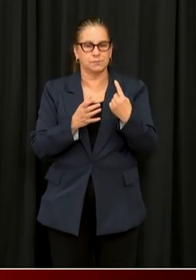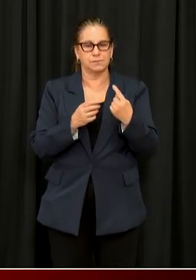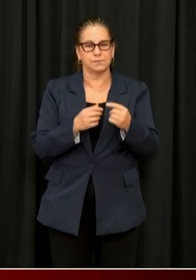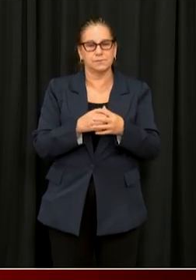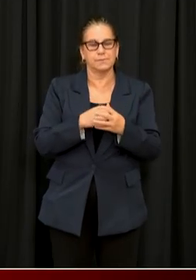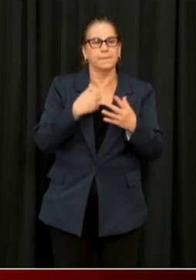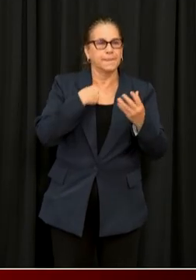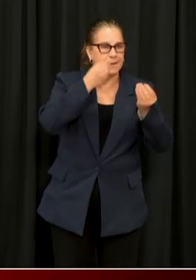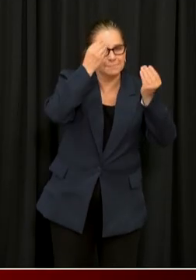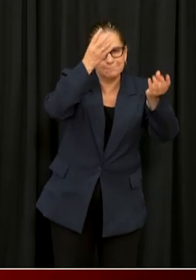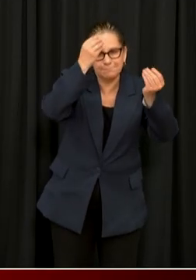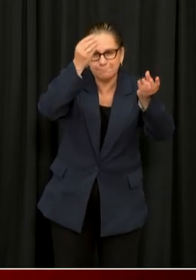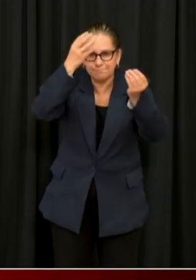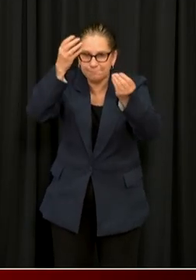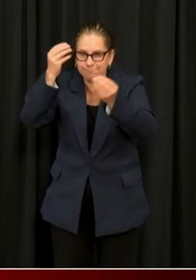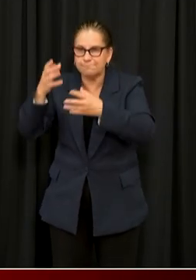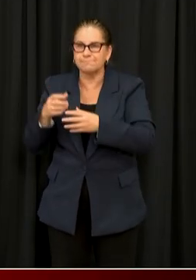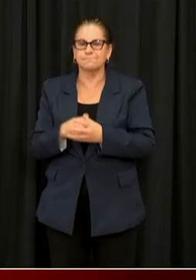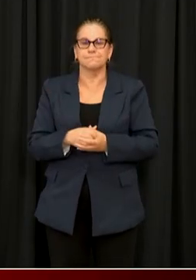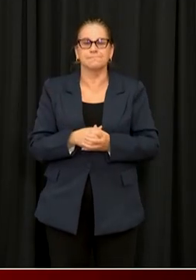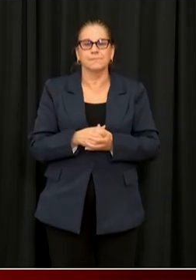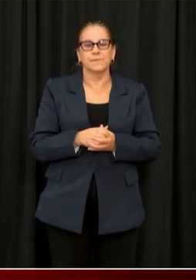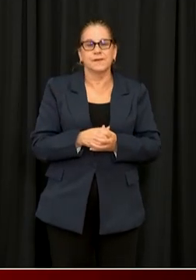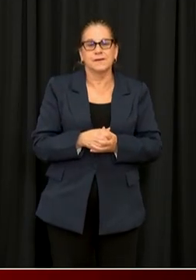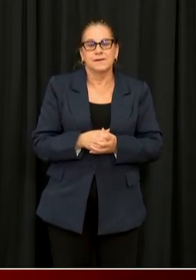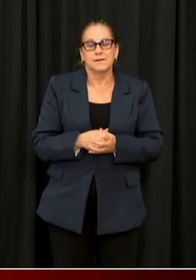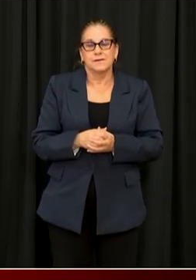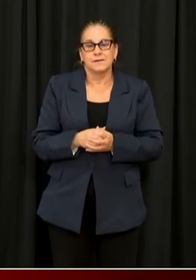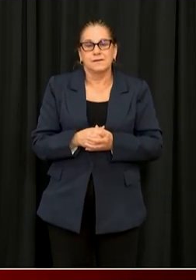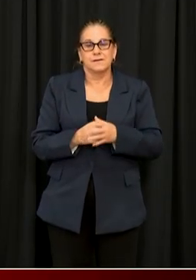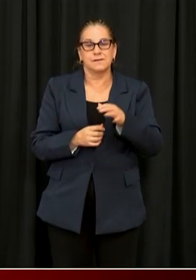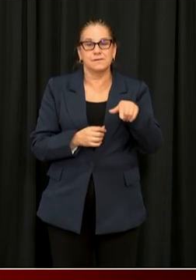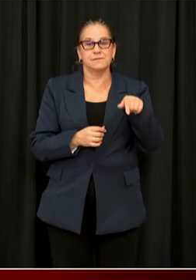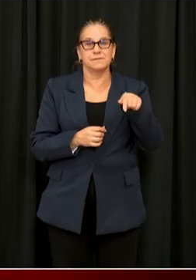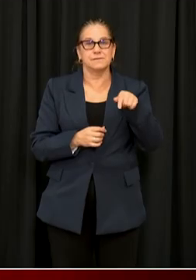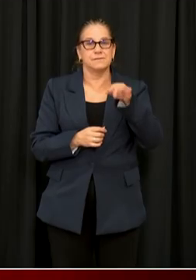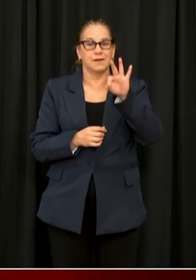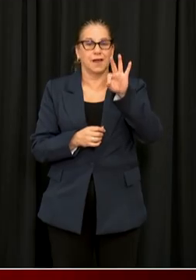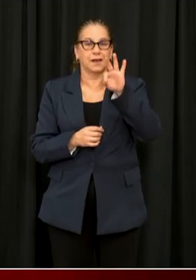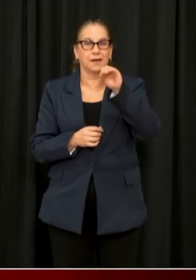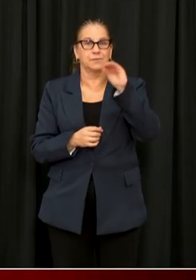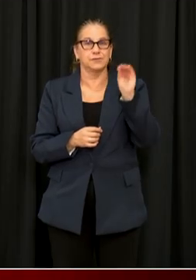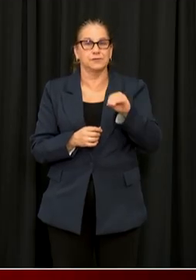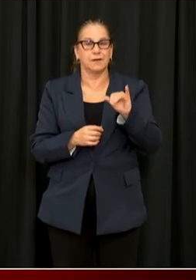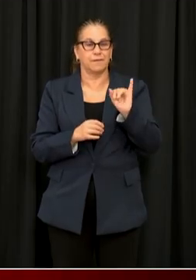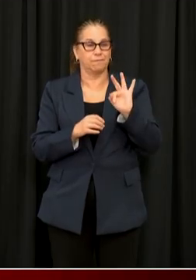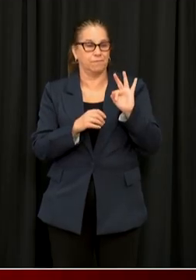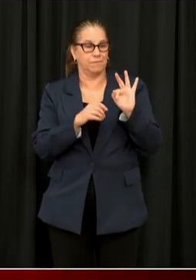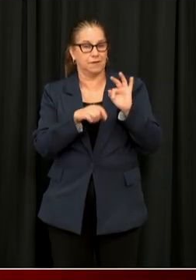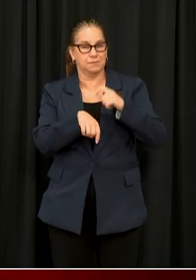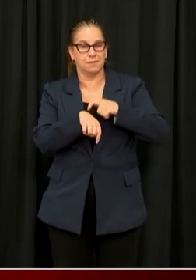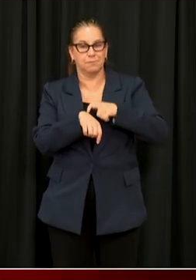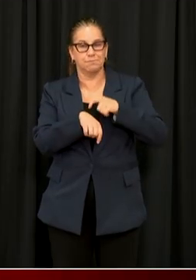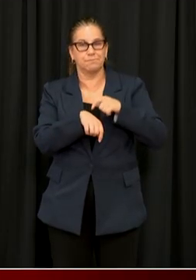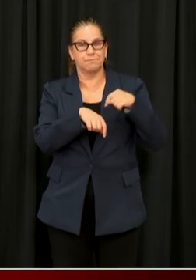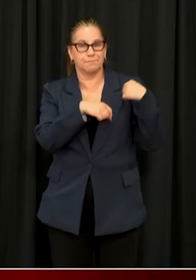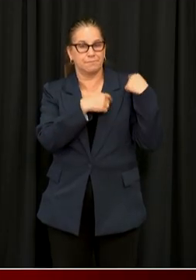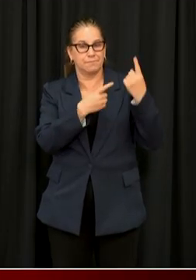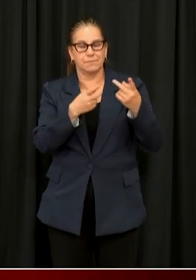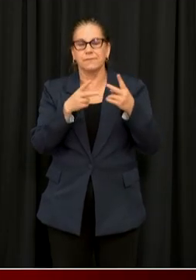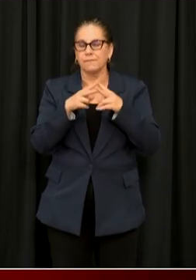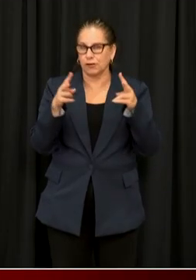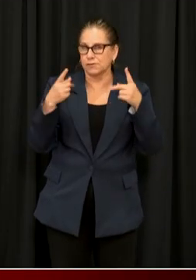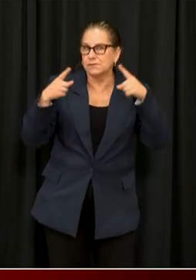able to do this for 90% of close contacts, and being able to make contact with 90% of